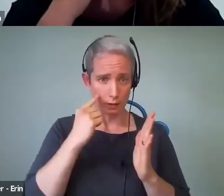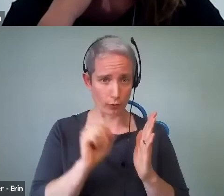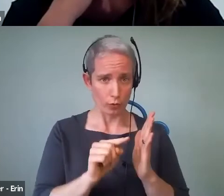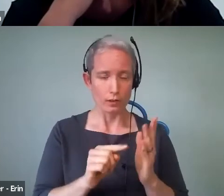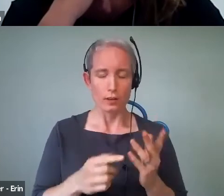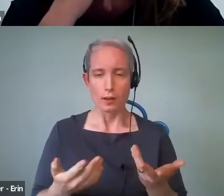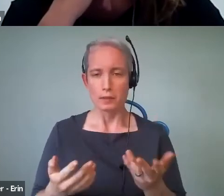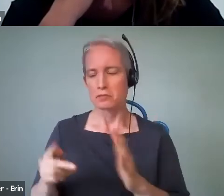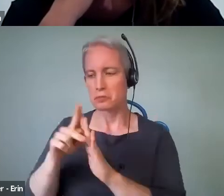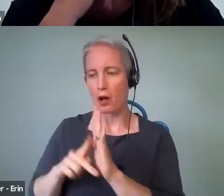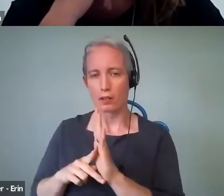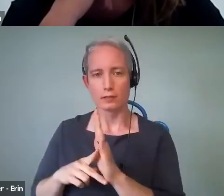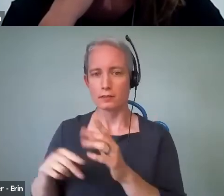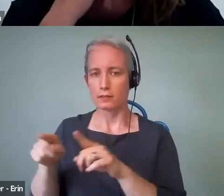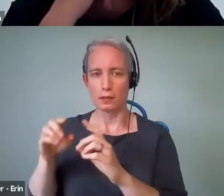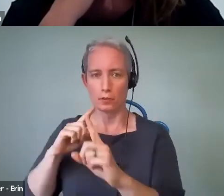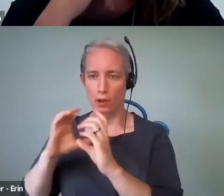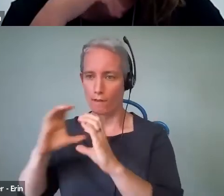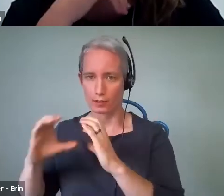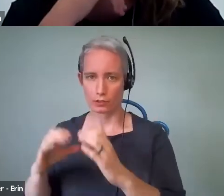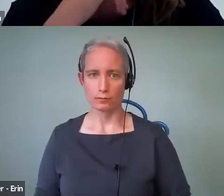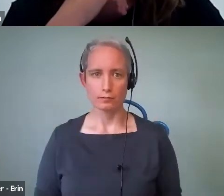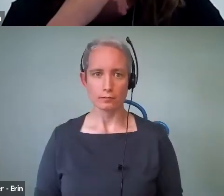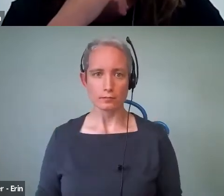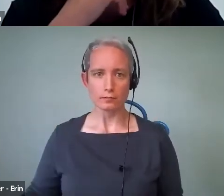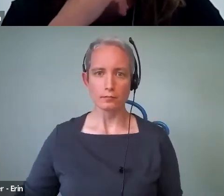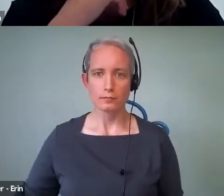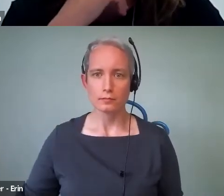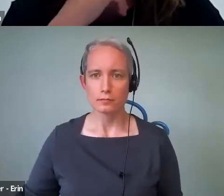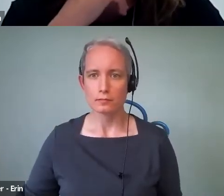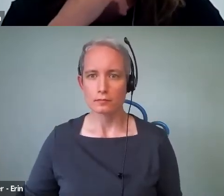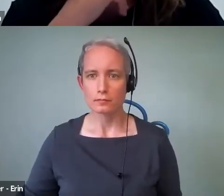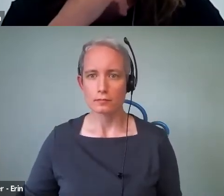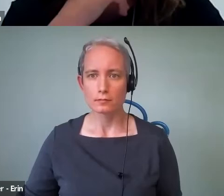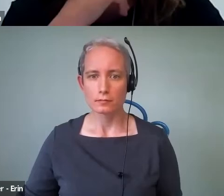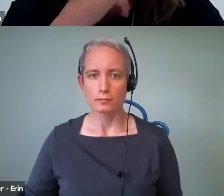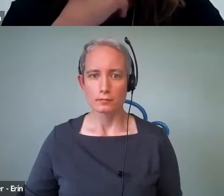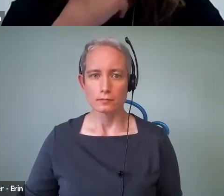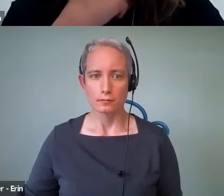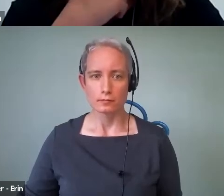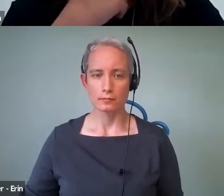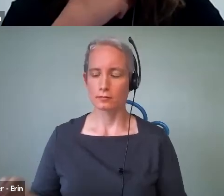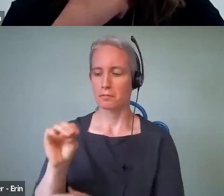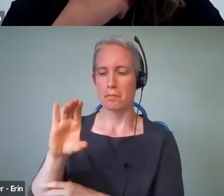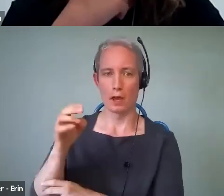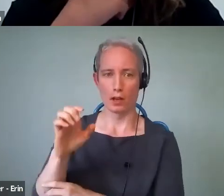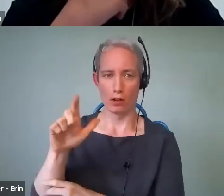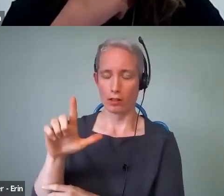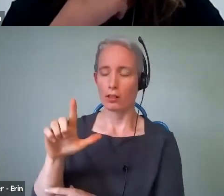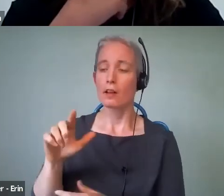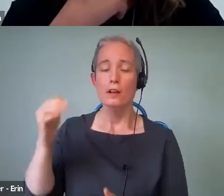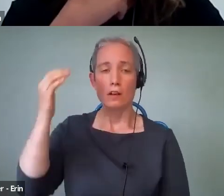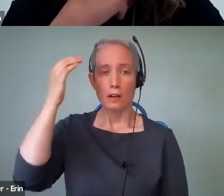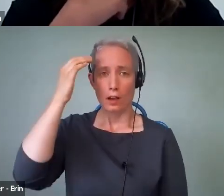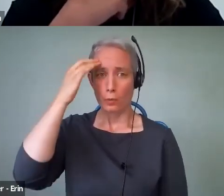conversation. I think it has a lot of merit. I mean, I know they, like in New York City, tremendous amount of space,